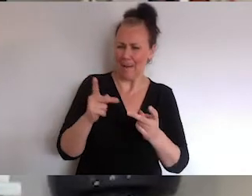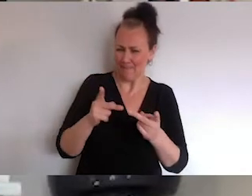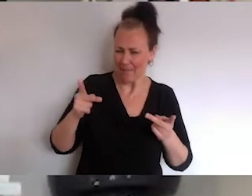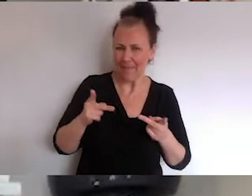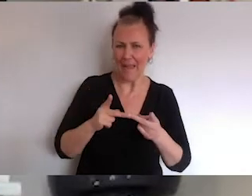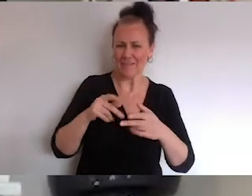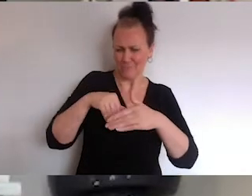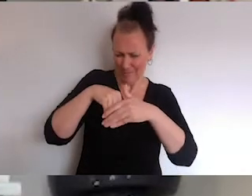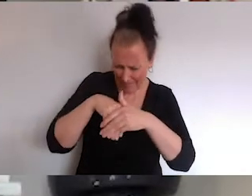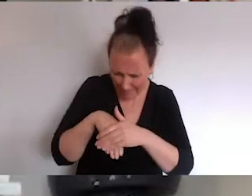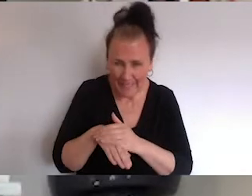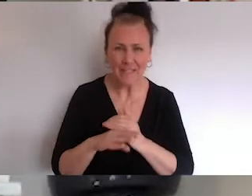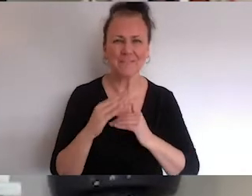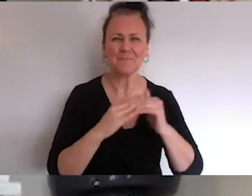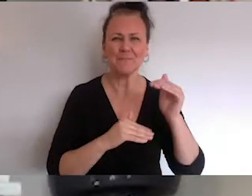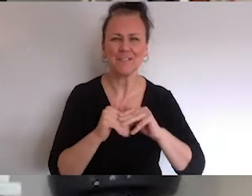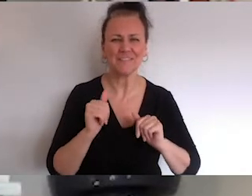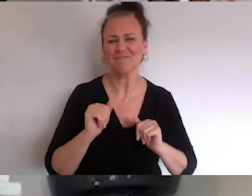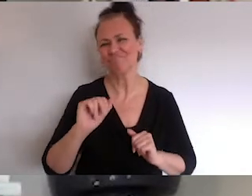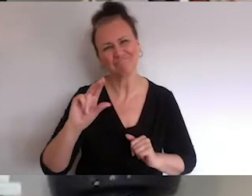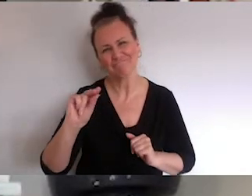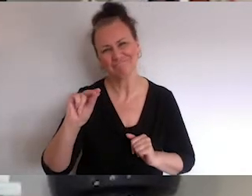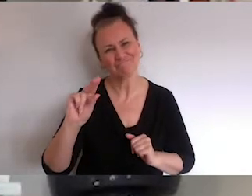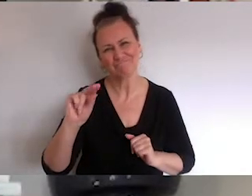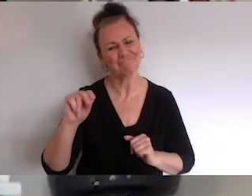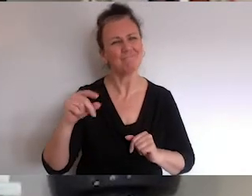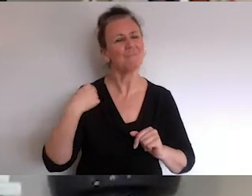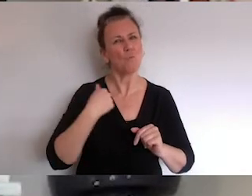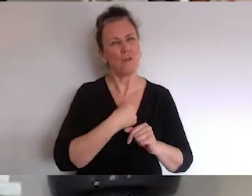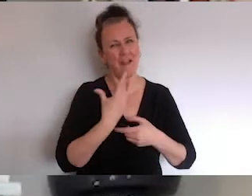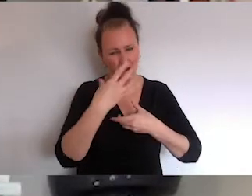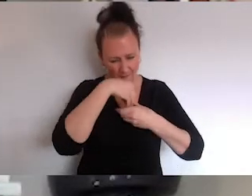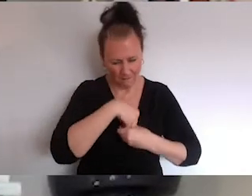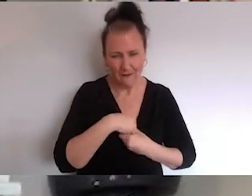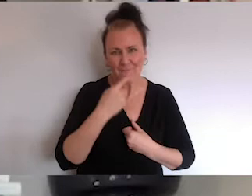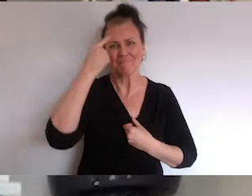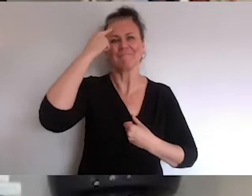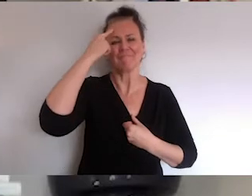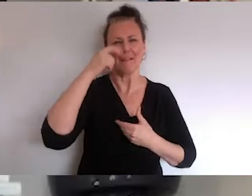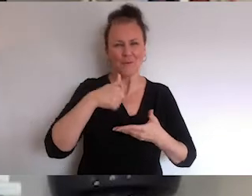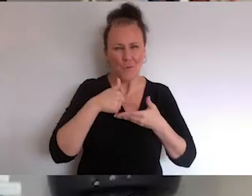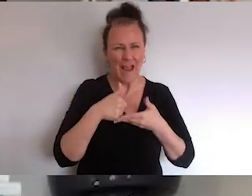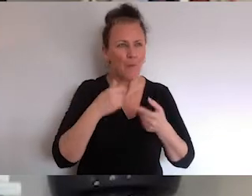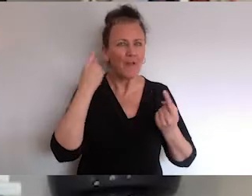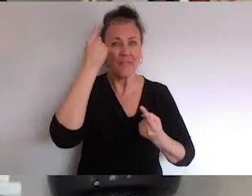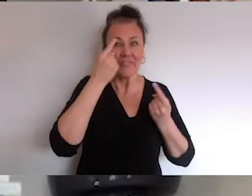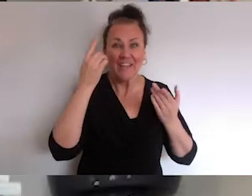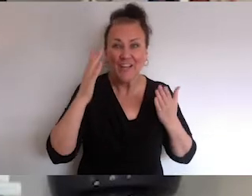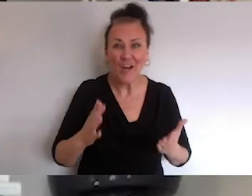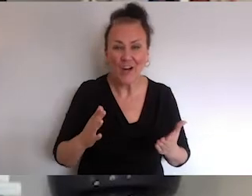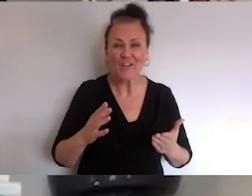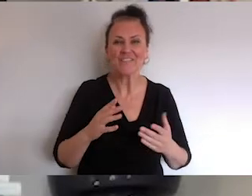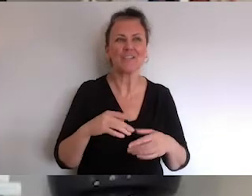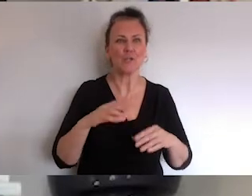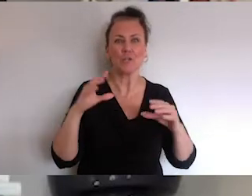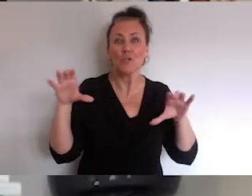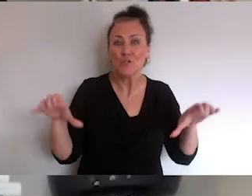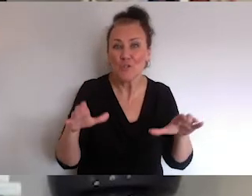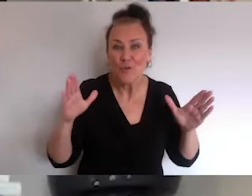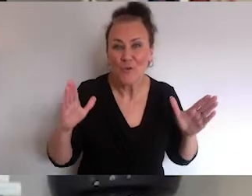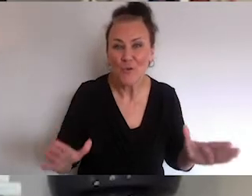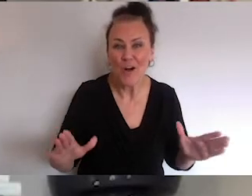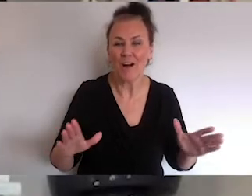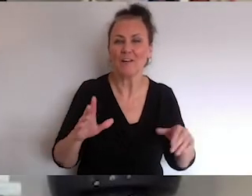of scholars and helping professionals, all thinkers, doers, and leaders collaborating across time and distance to